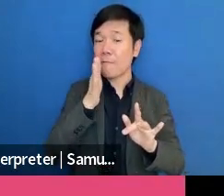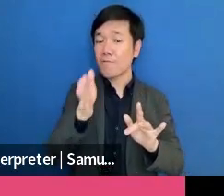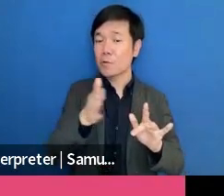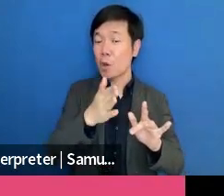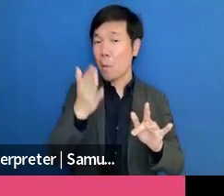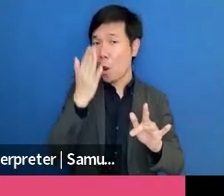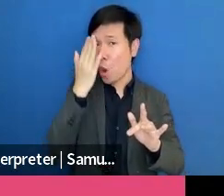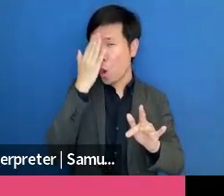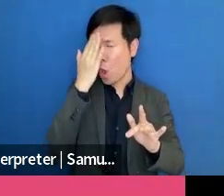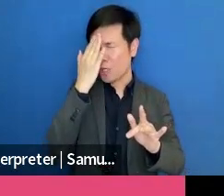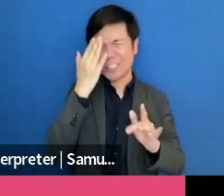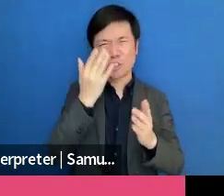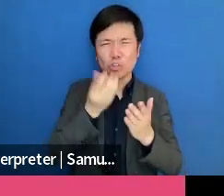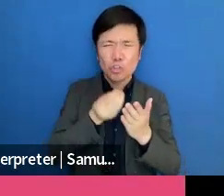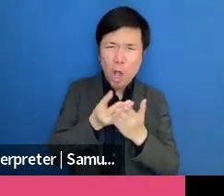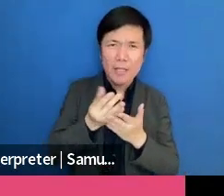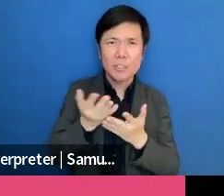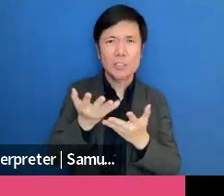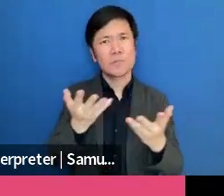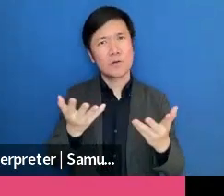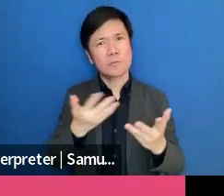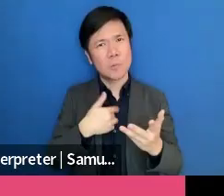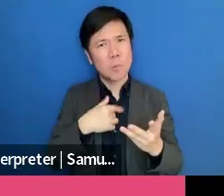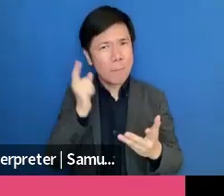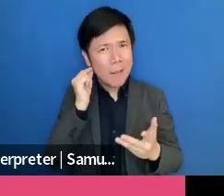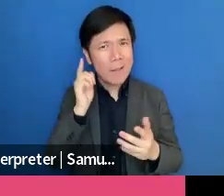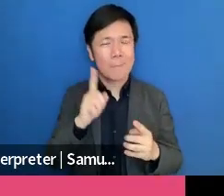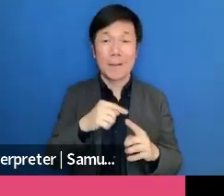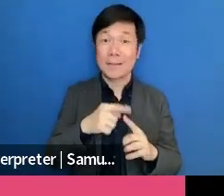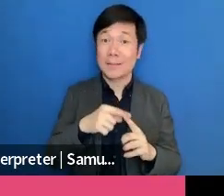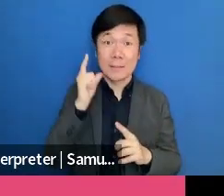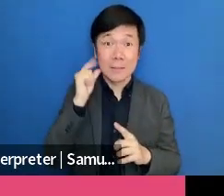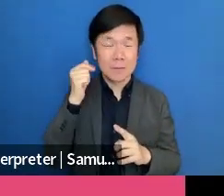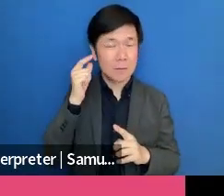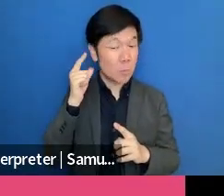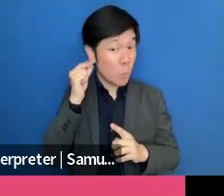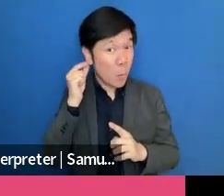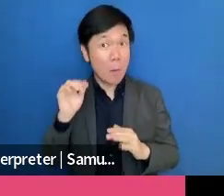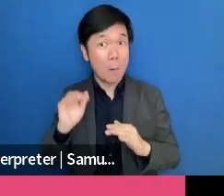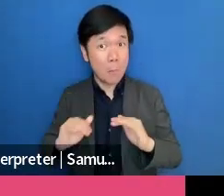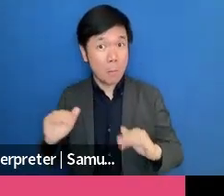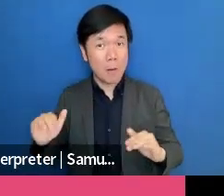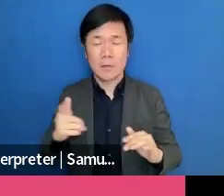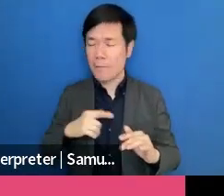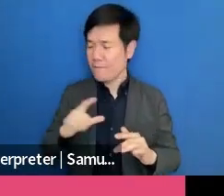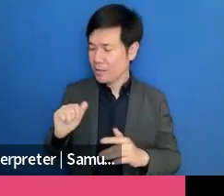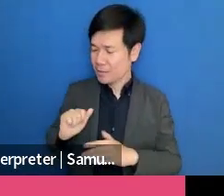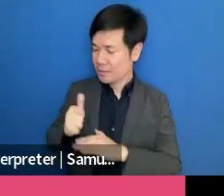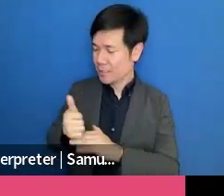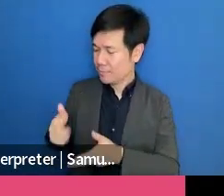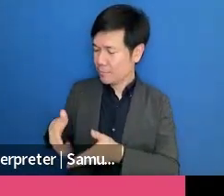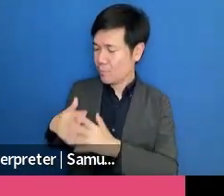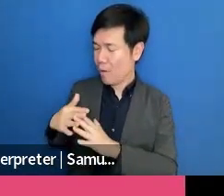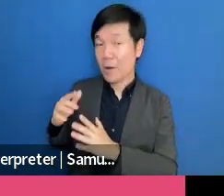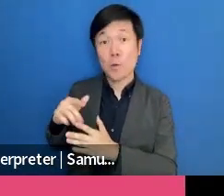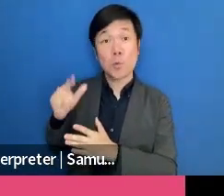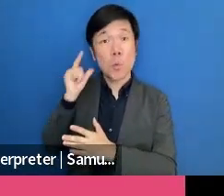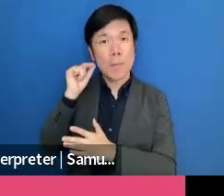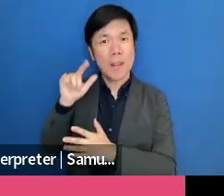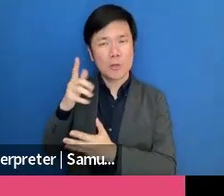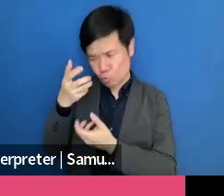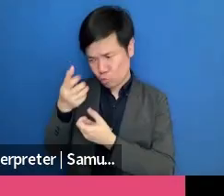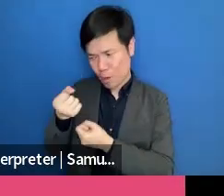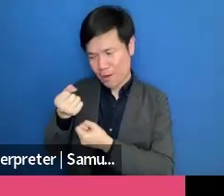on ending violence against women and girls. Shine was developed by the UN Trust Fund to End Violence Against Women and Girls